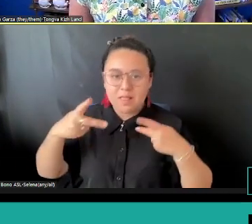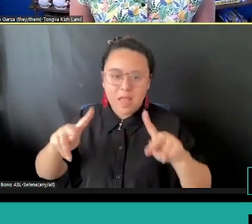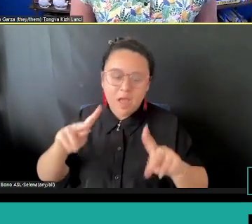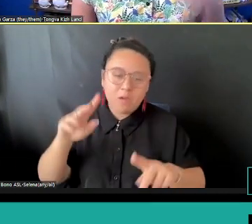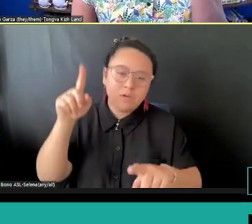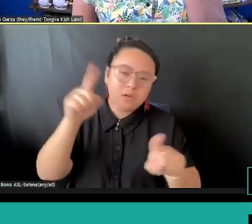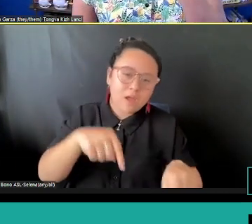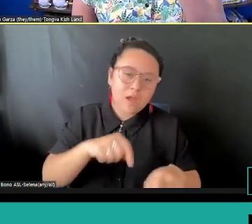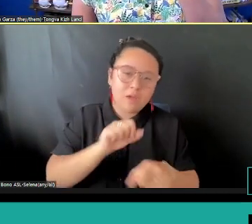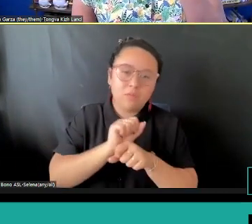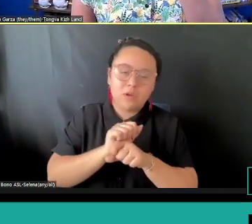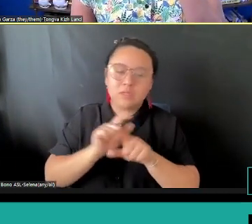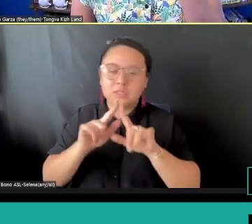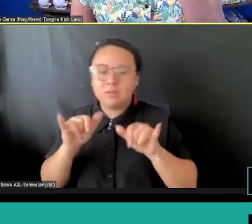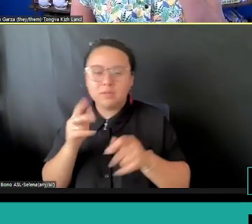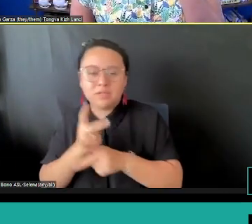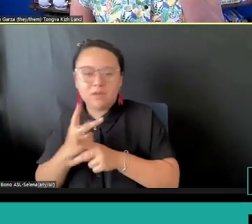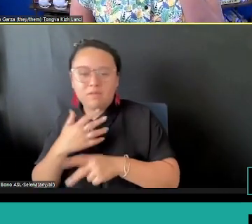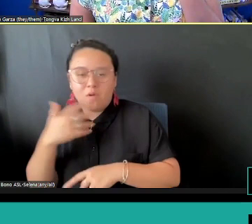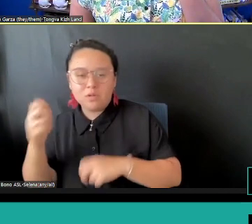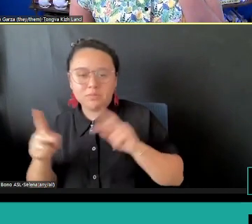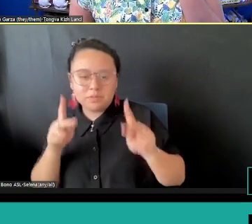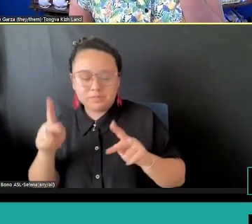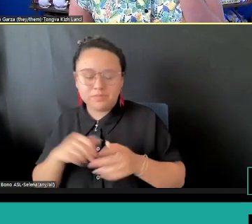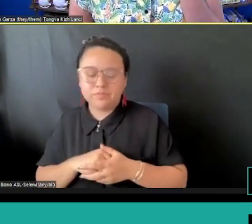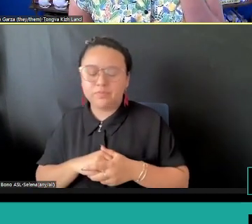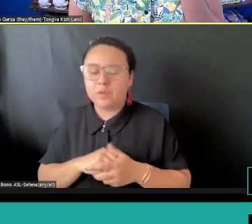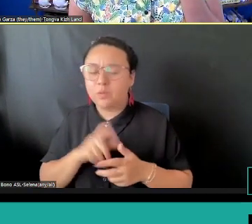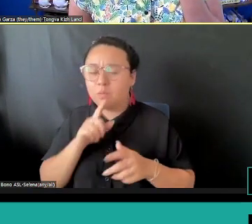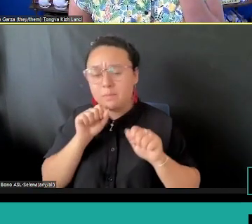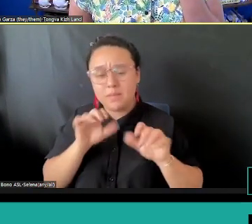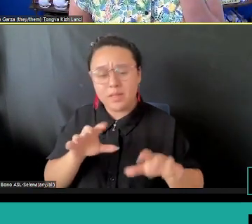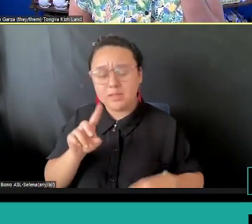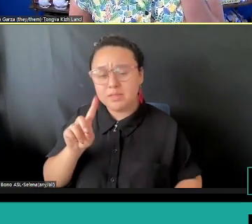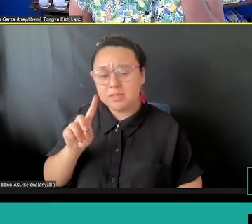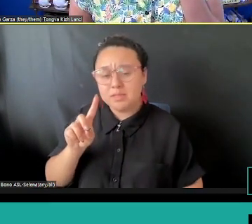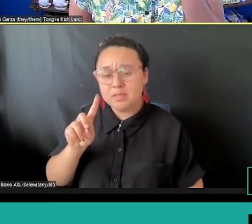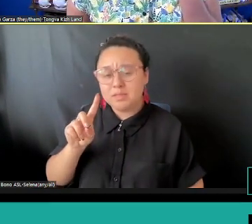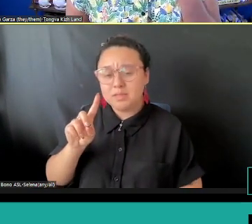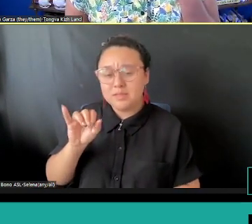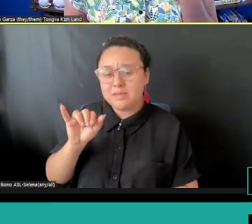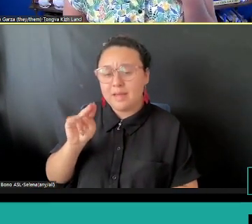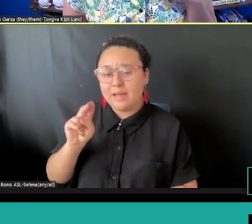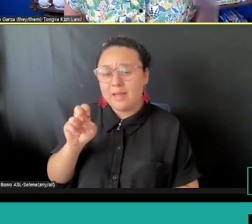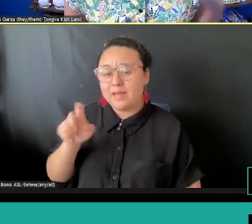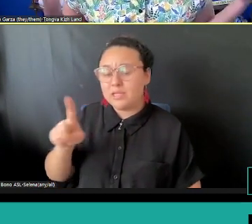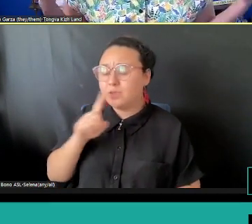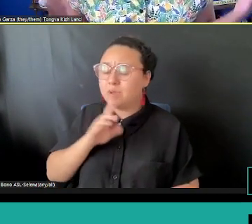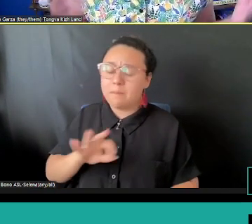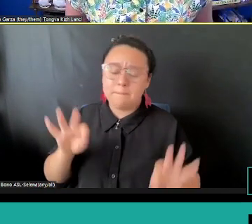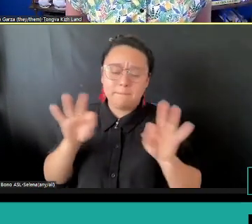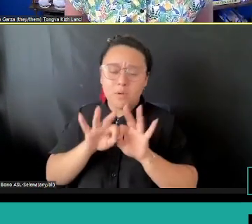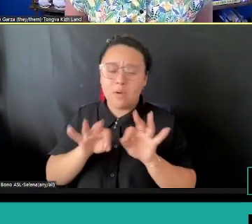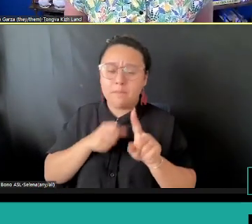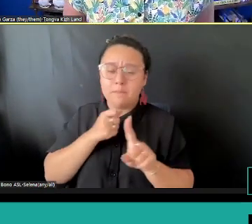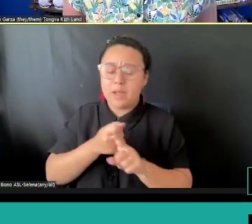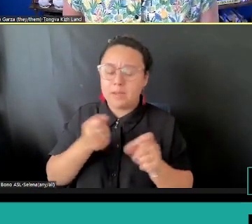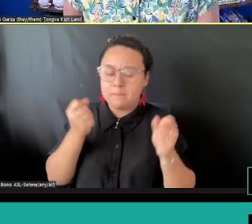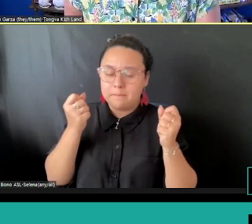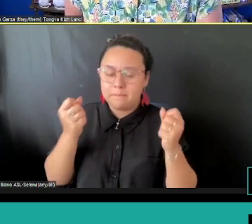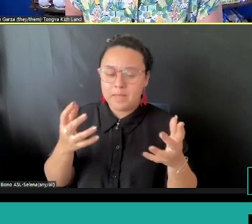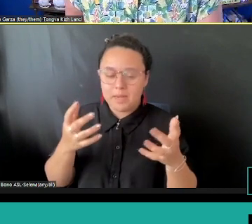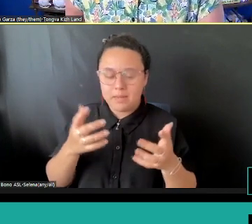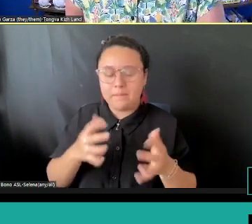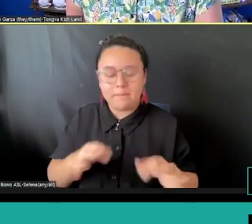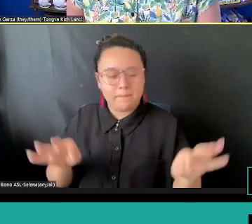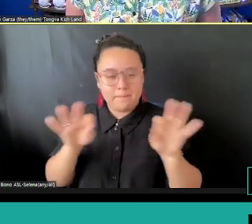mean, I've been so blessed, you know, Diane is instrumental in all of my major decisions, along with a couple other key